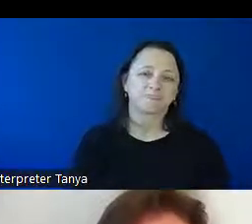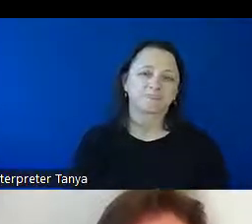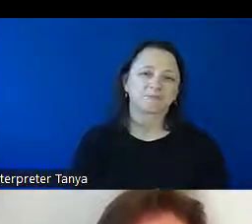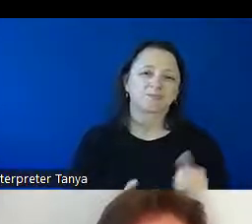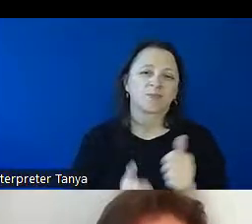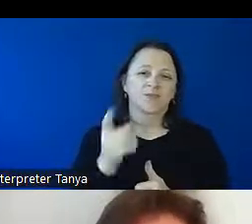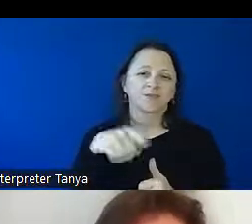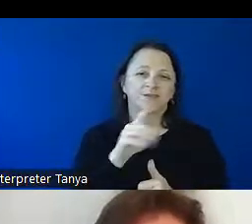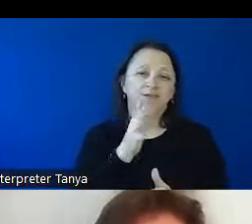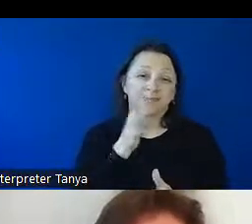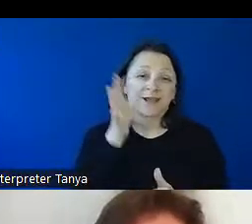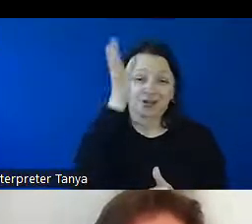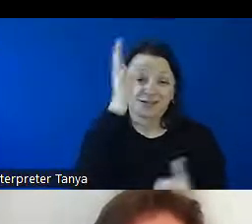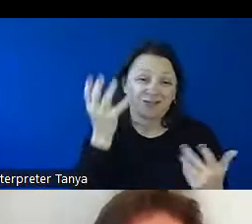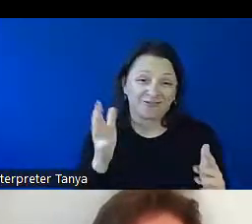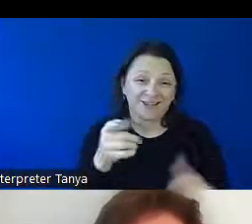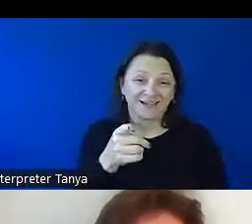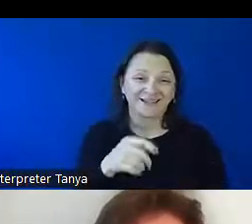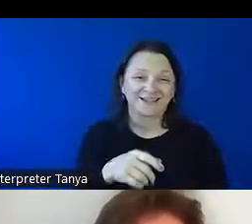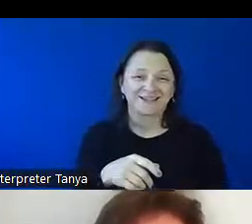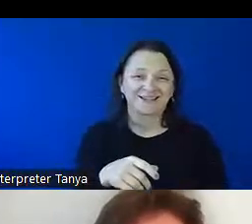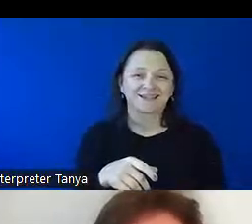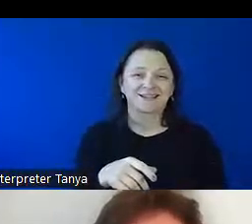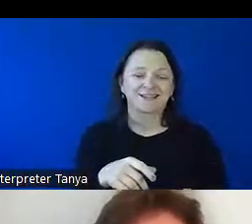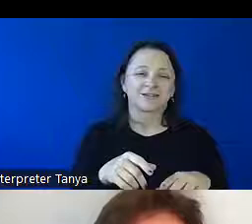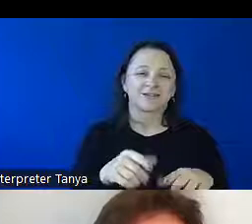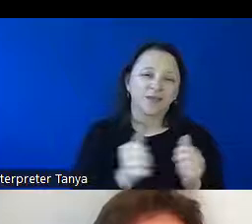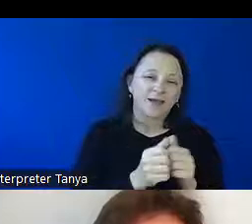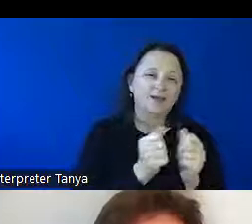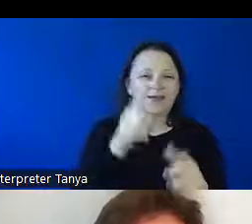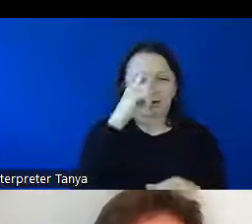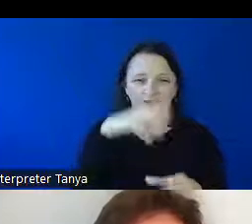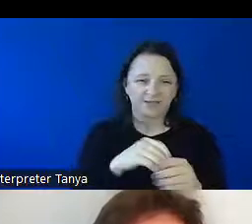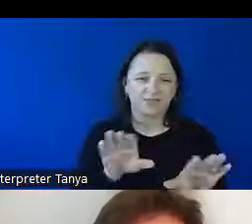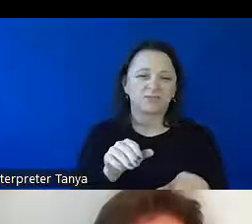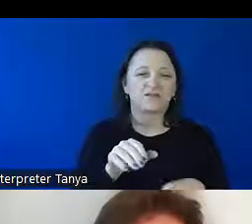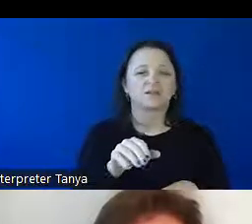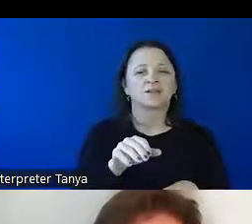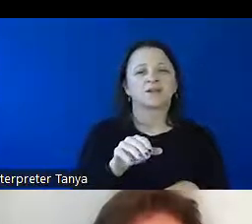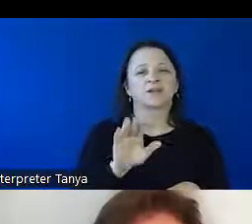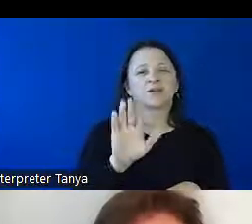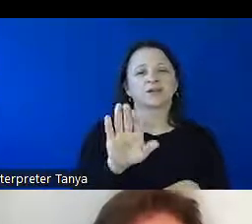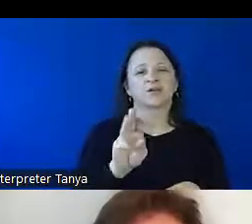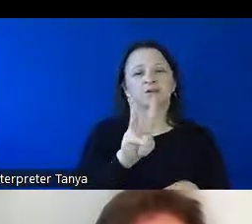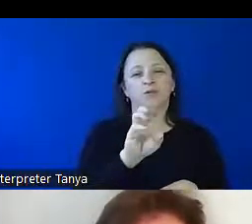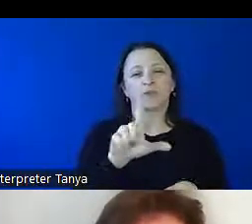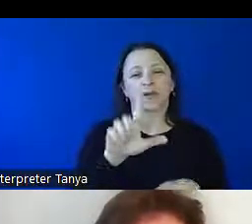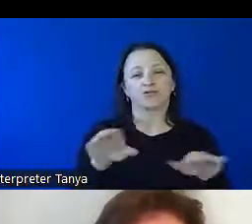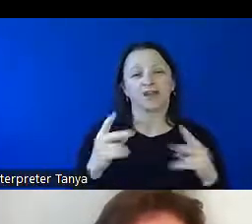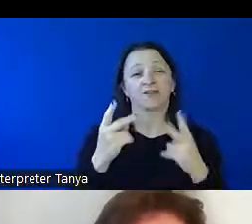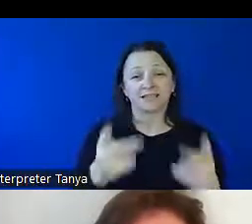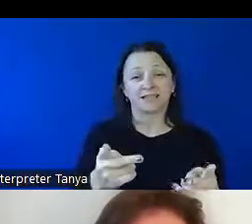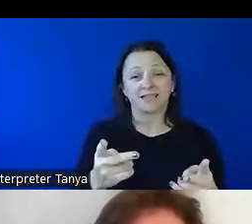Most of you are parents of children with or without autism. You know that your well child visits with your pediatrician or